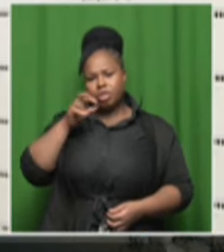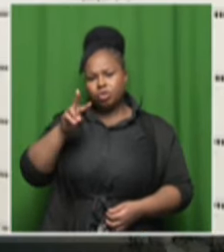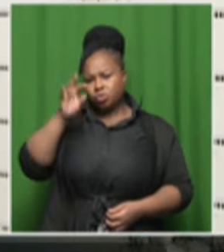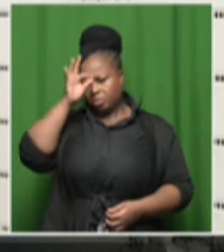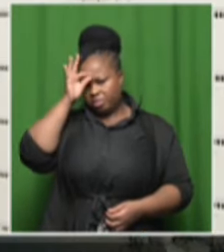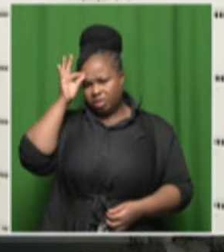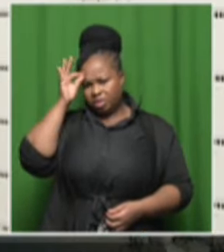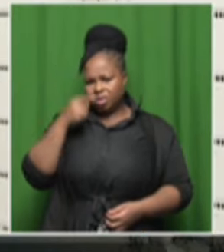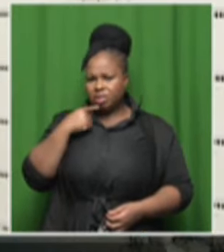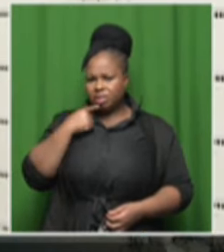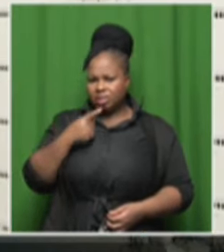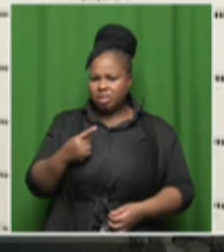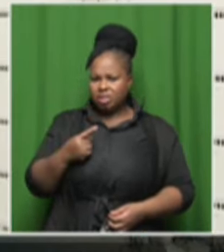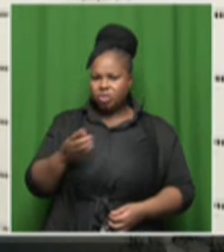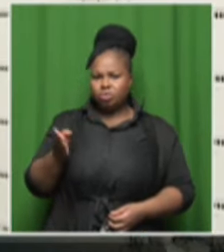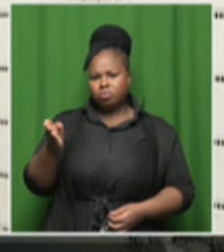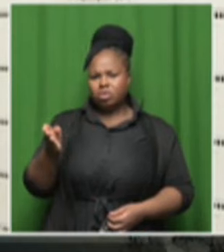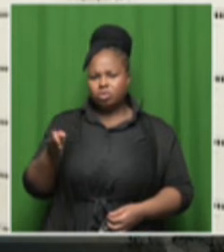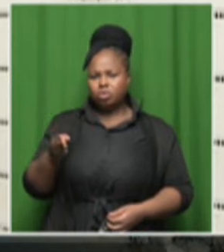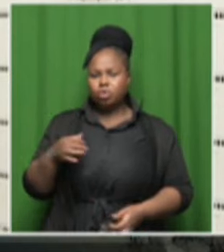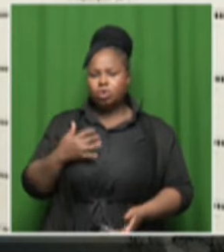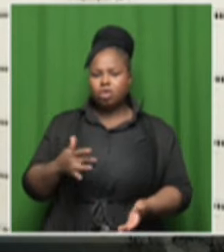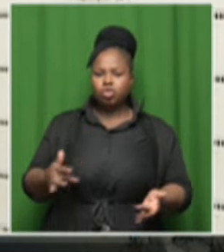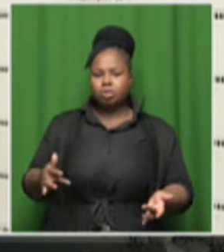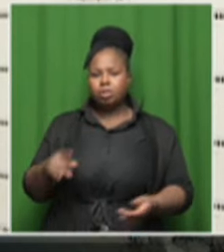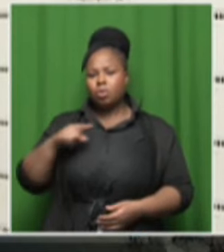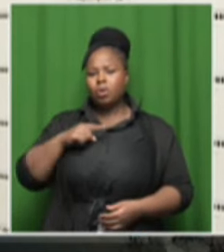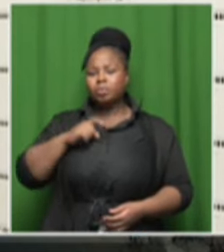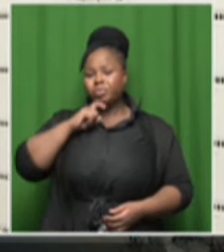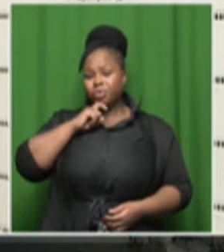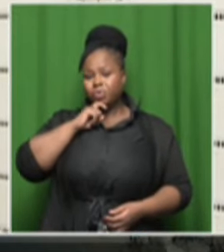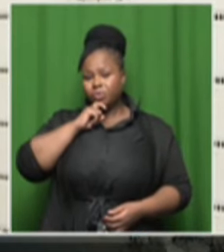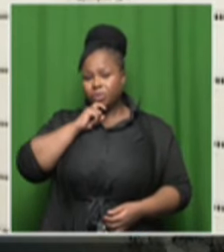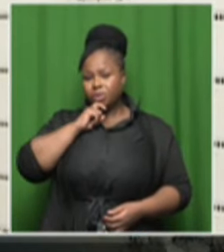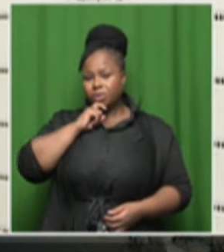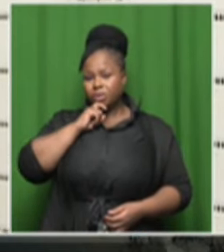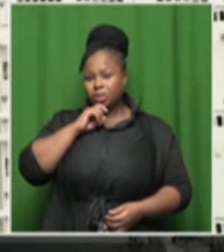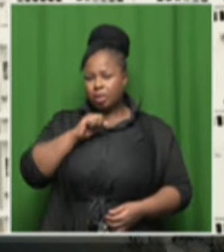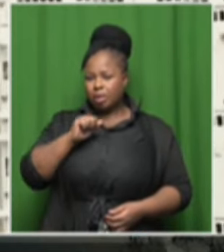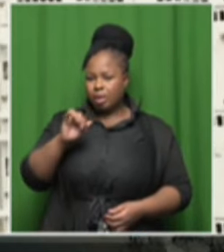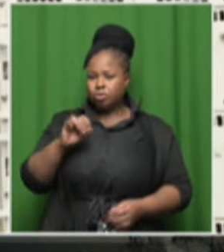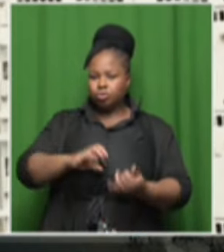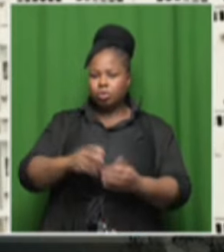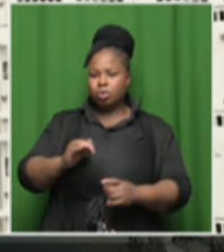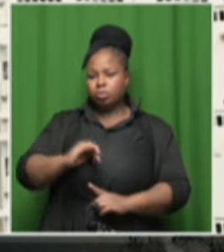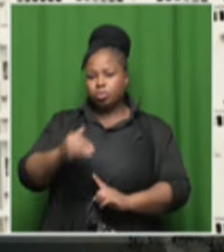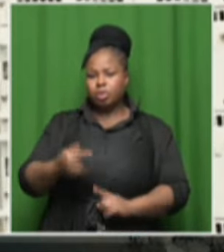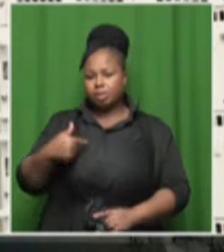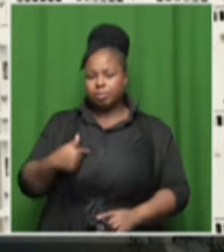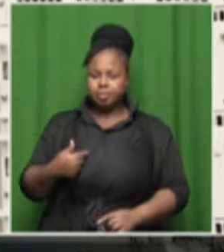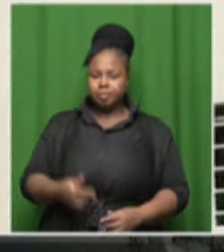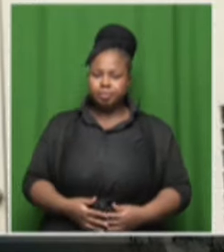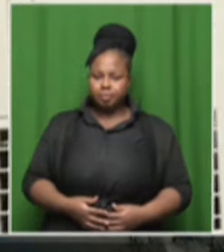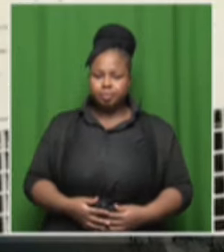right. You're not in Argentina. Yeah. That's a really good example of people using digital assets to kind of protect me from cybercrime.